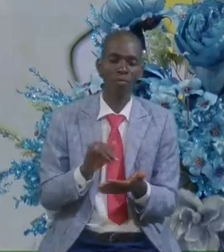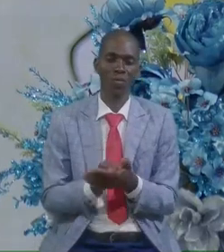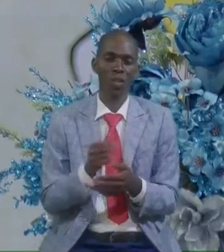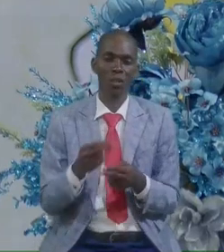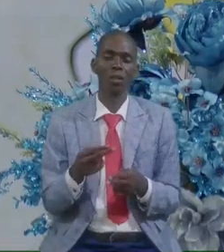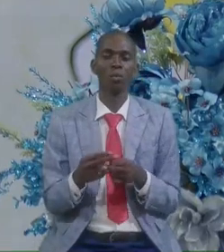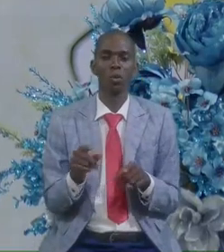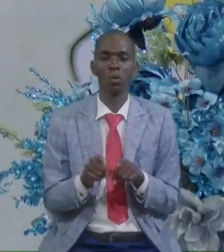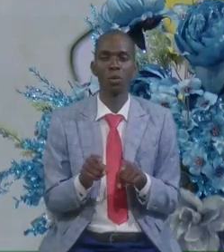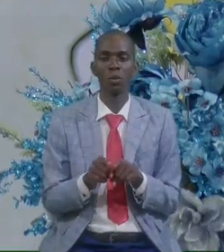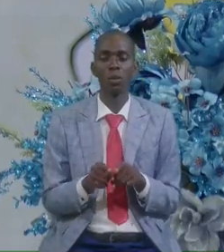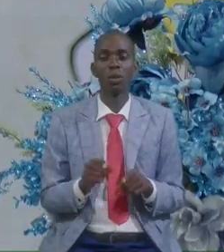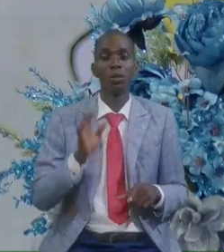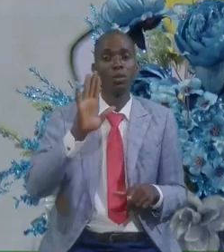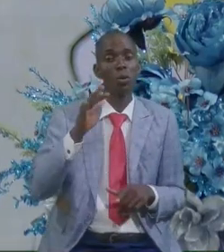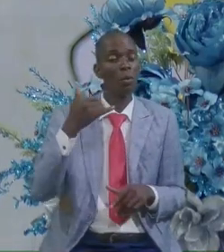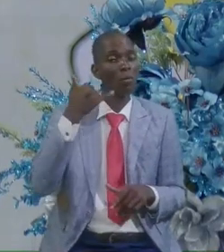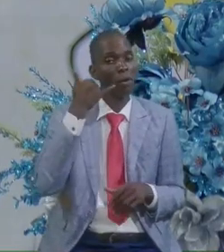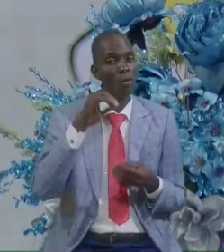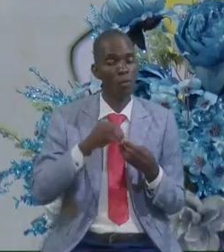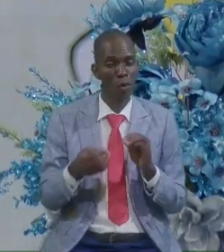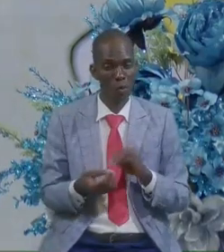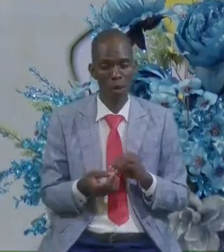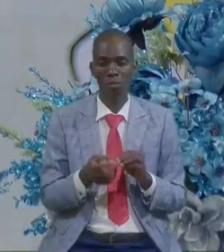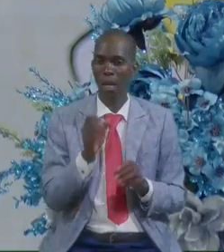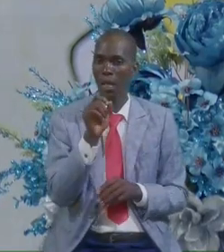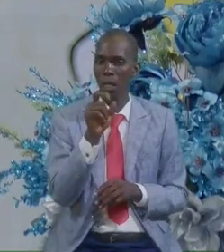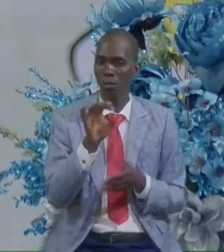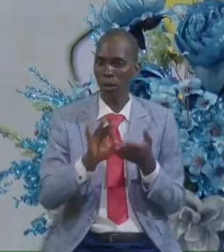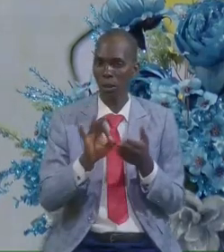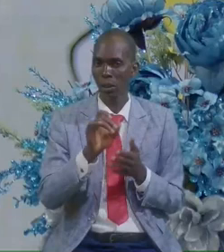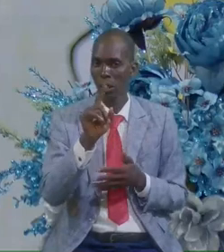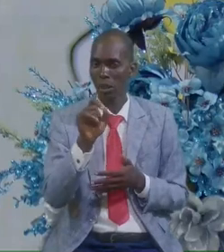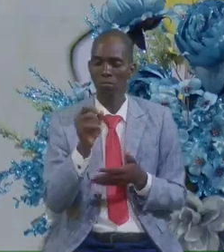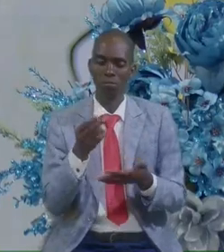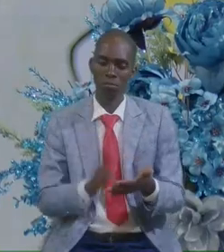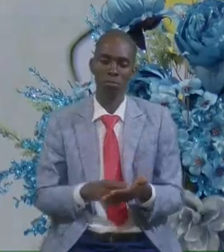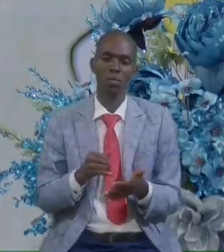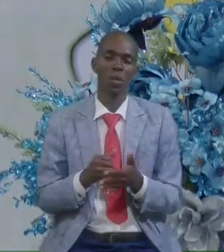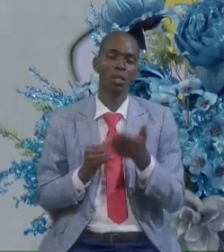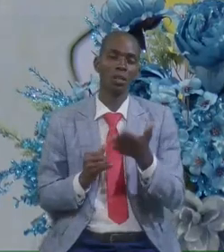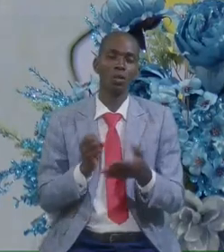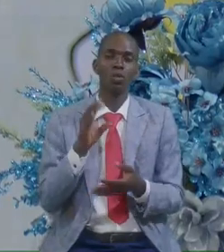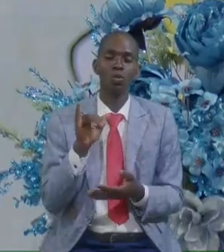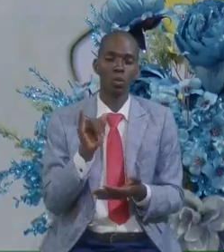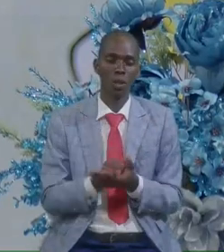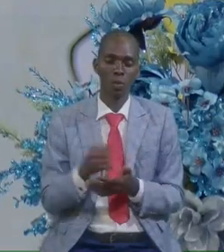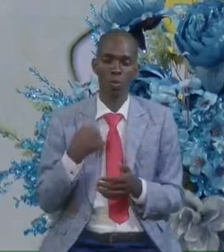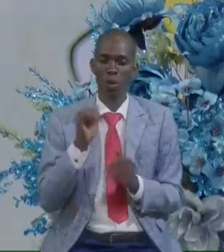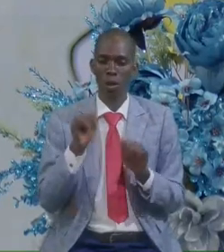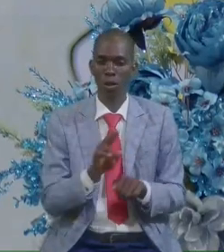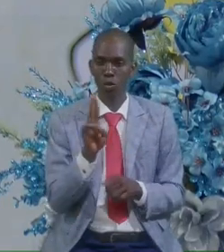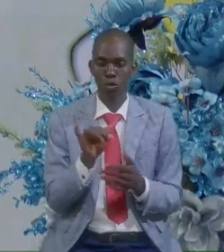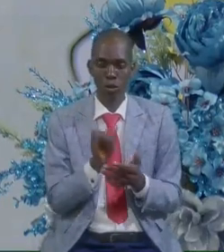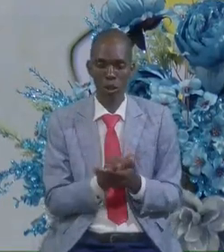your phone number, 11 digit, correct numbers. So that we use it to check on you, to assist